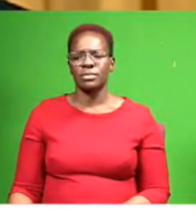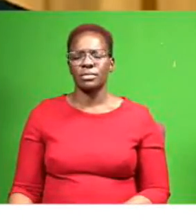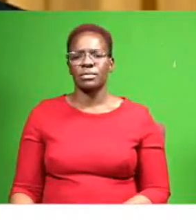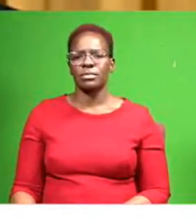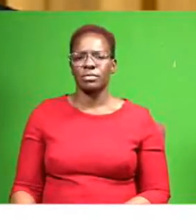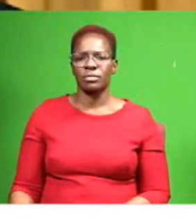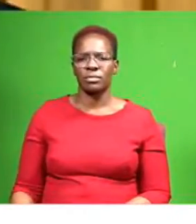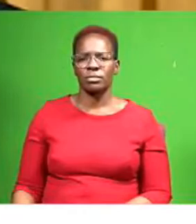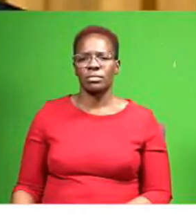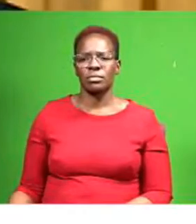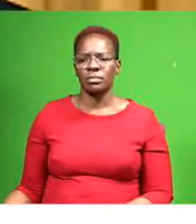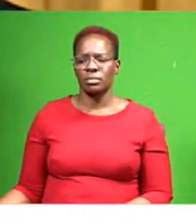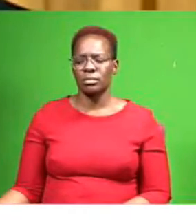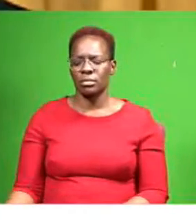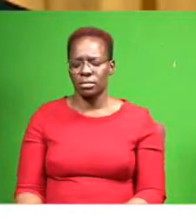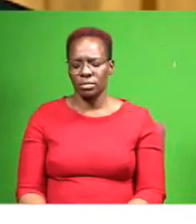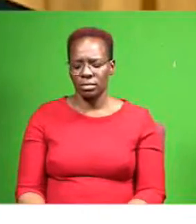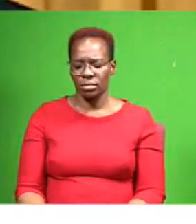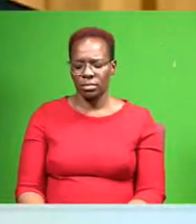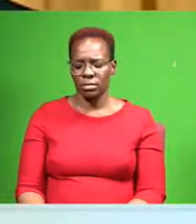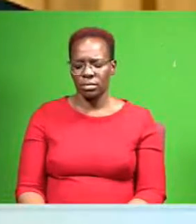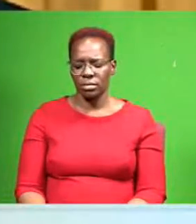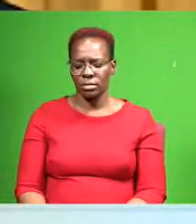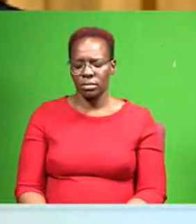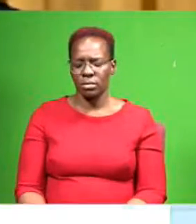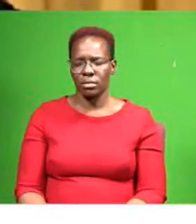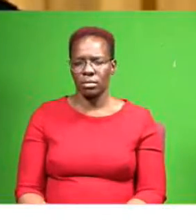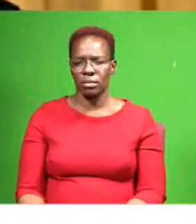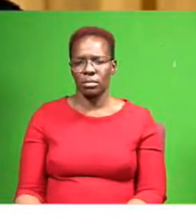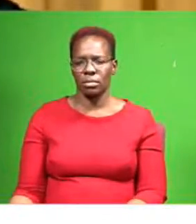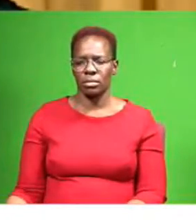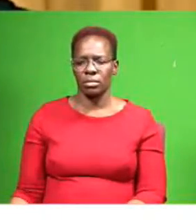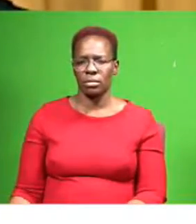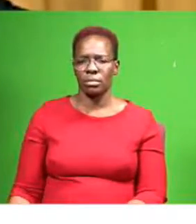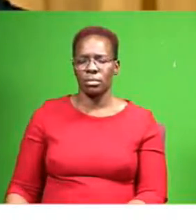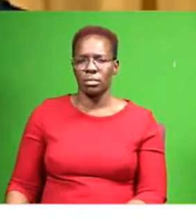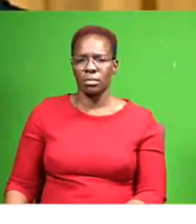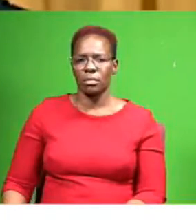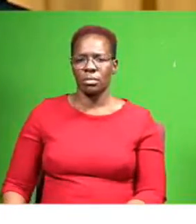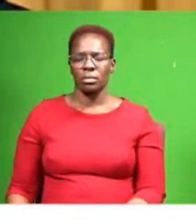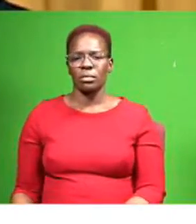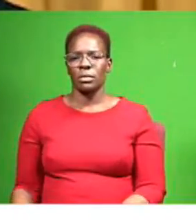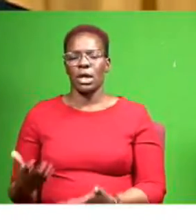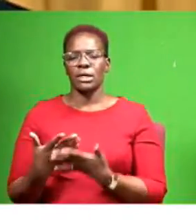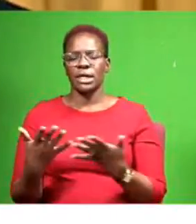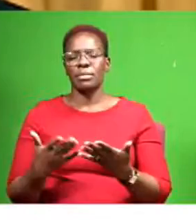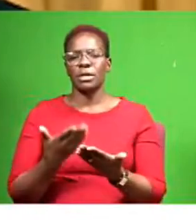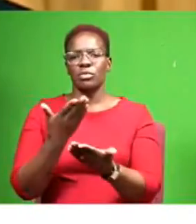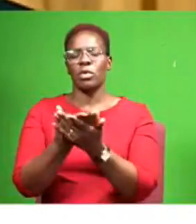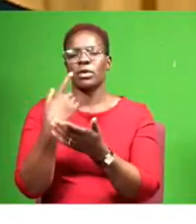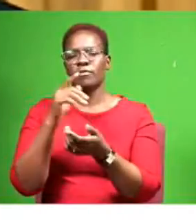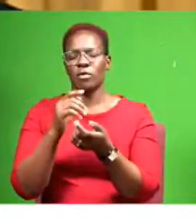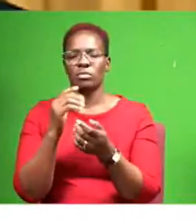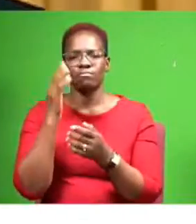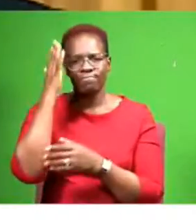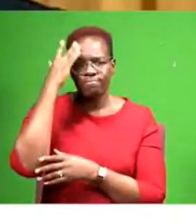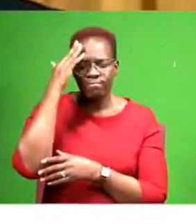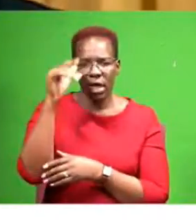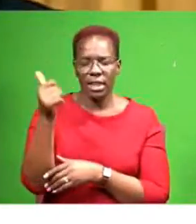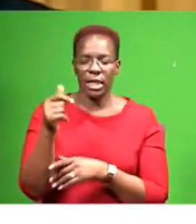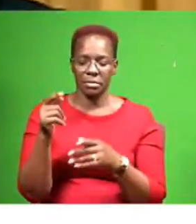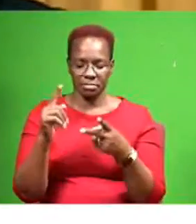a suggestion, the act of putting something forward for consideration. Secondly, the proposed changes were to